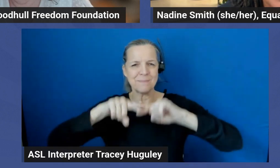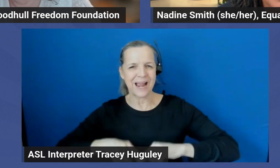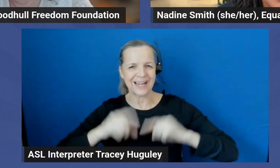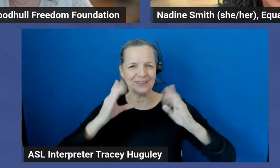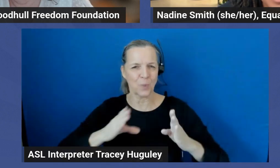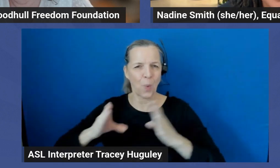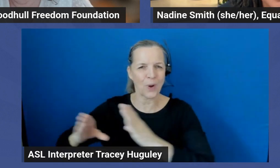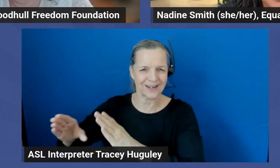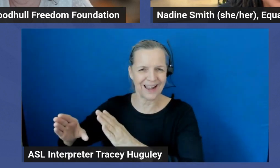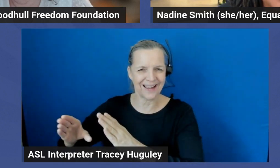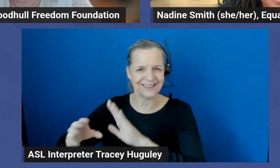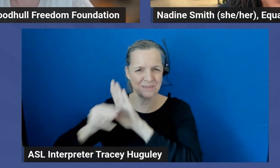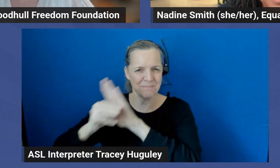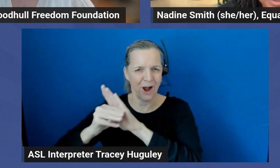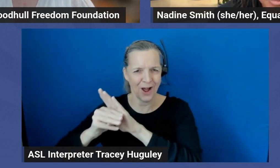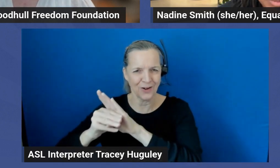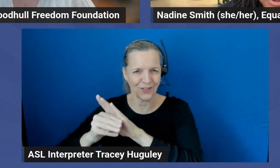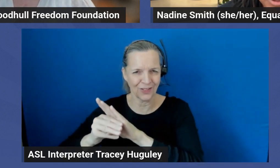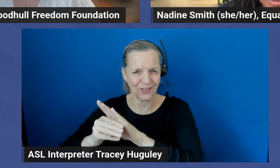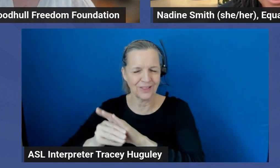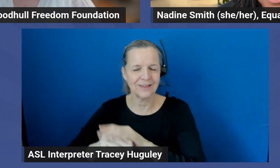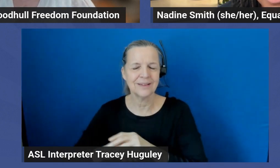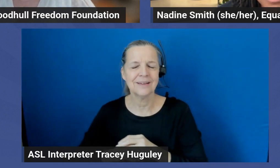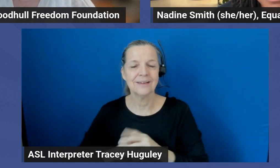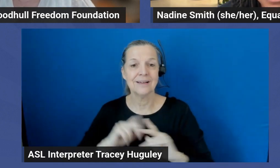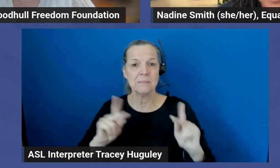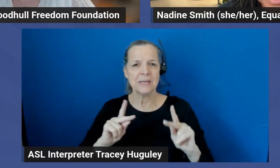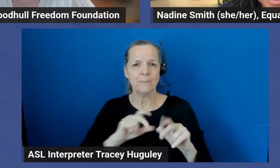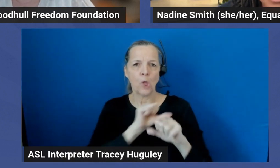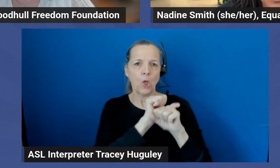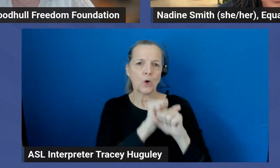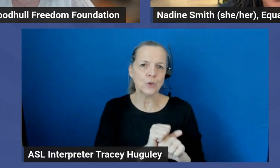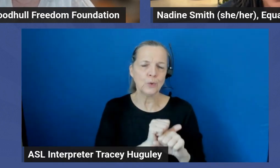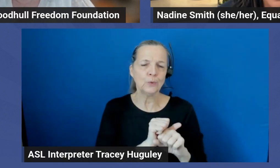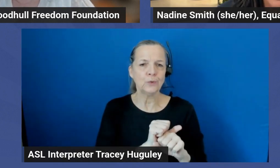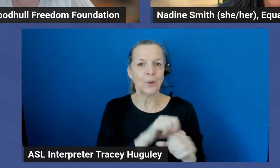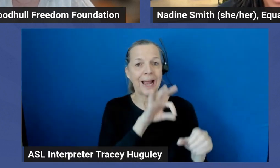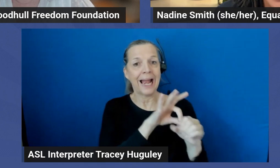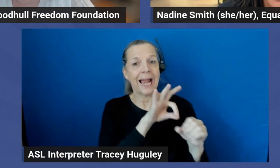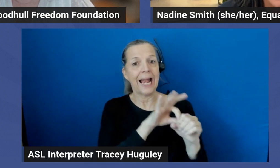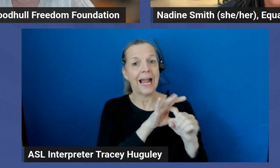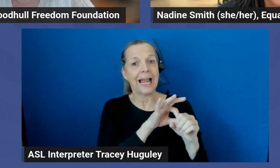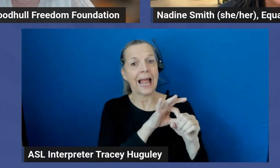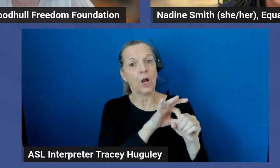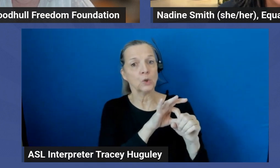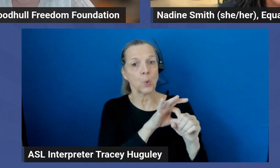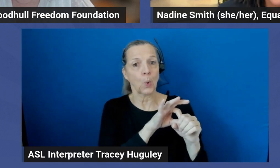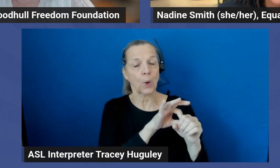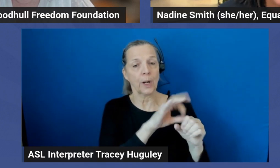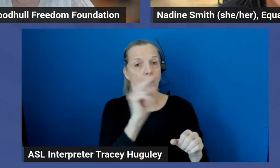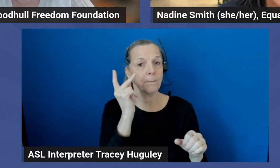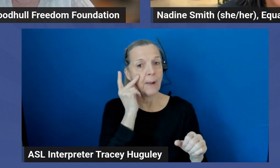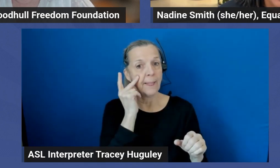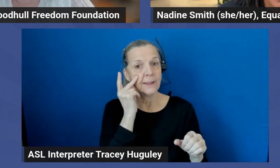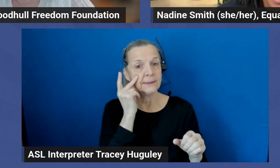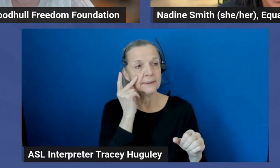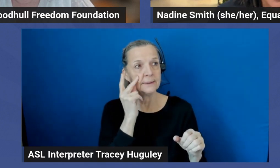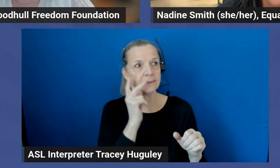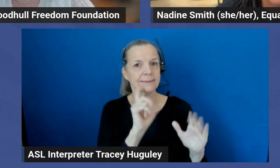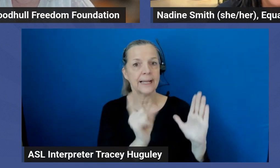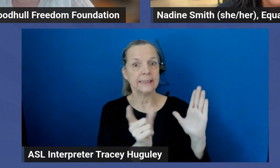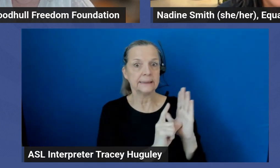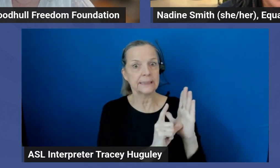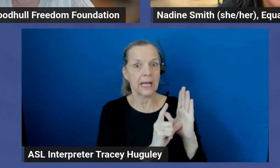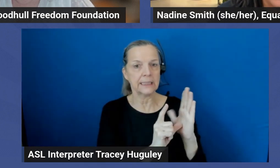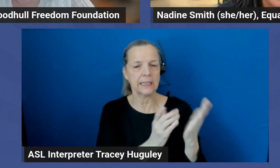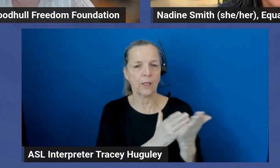organizing model. I think a lot of people are used to sort of electoral politics where suddenly in a